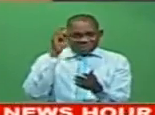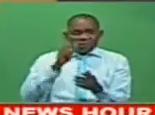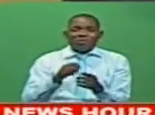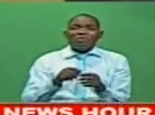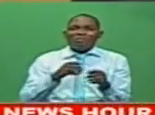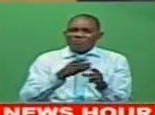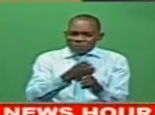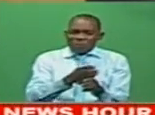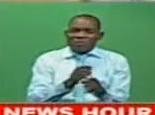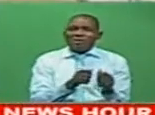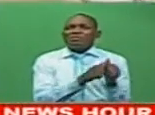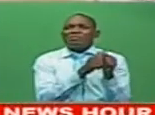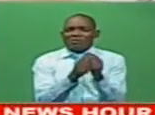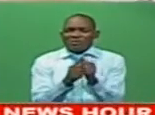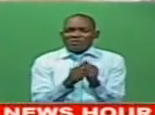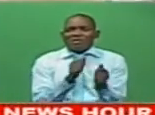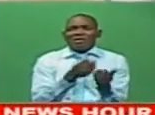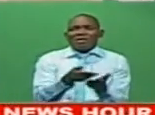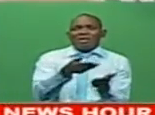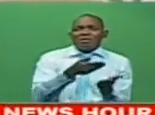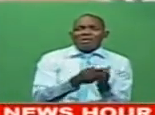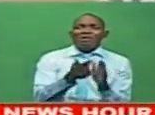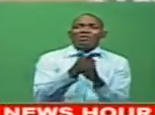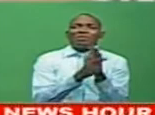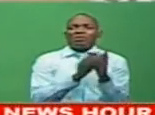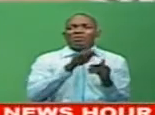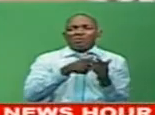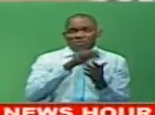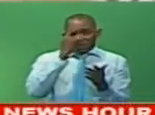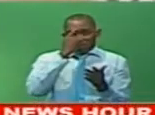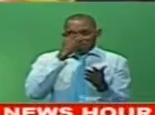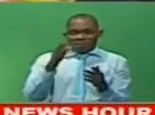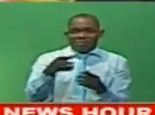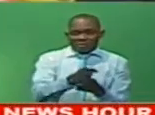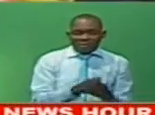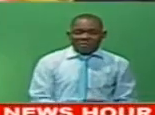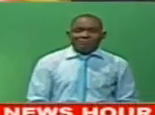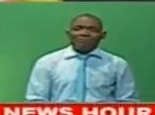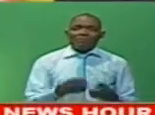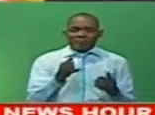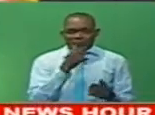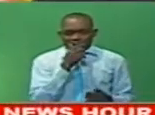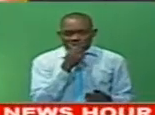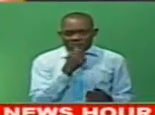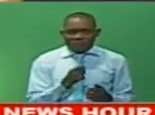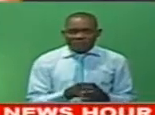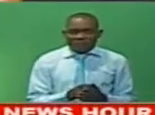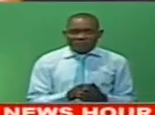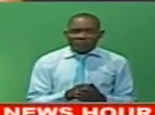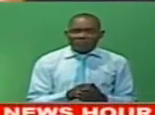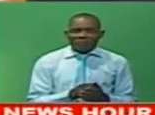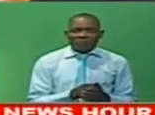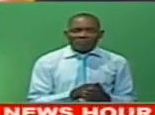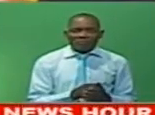on strict compliance with the procurement laws by all government appointees. I charge you all, in the words of